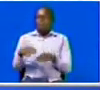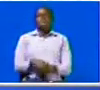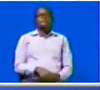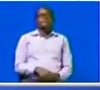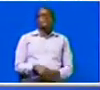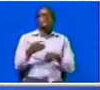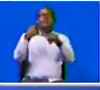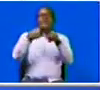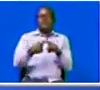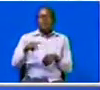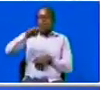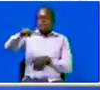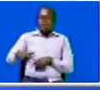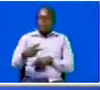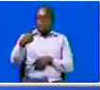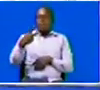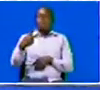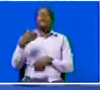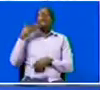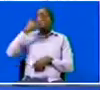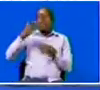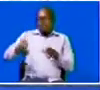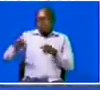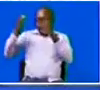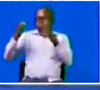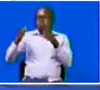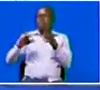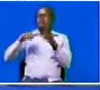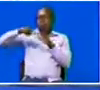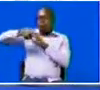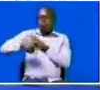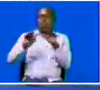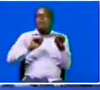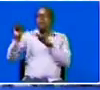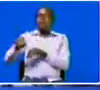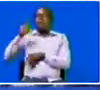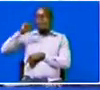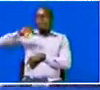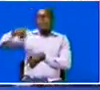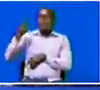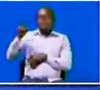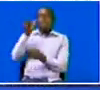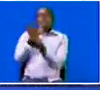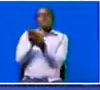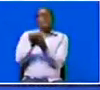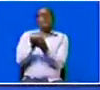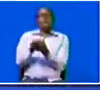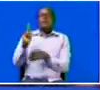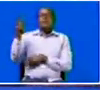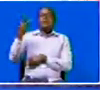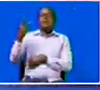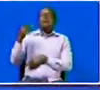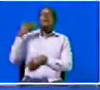A total of 2,000 barrels of oil will be trucked from Lokichar to Mombasa County for storage at the Kenya